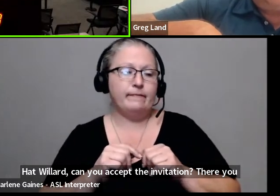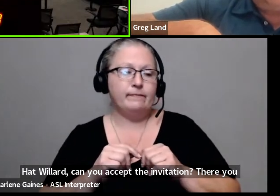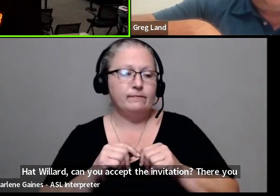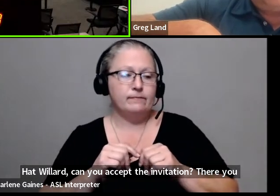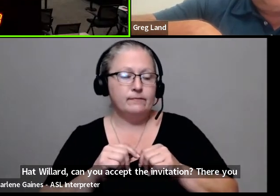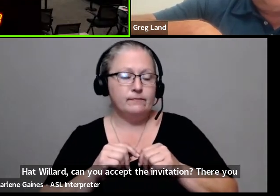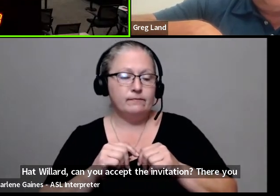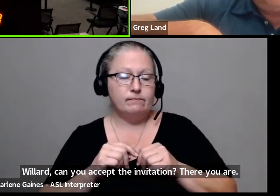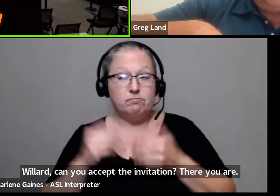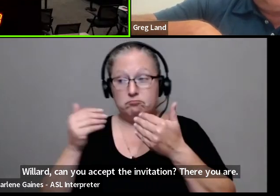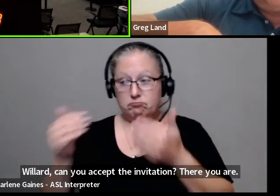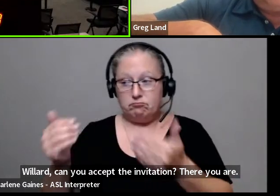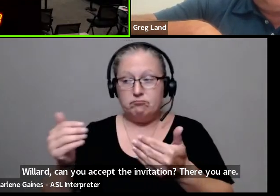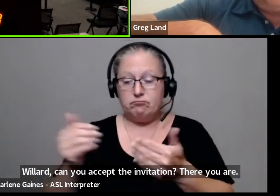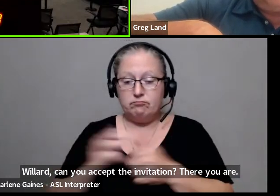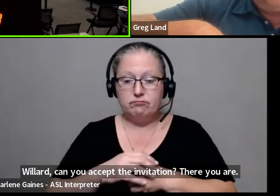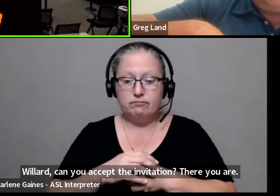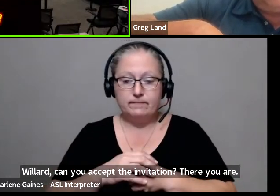Go ahead.